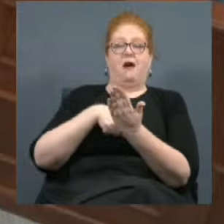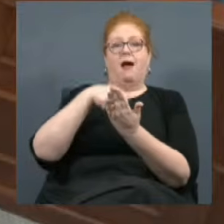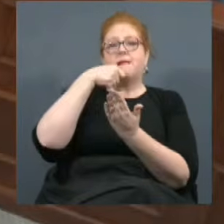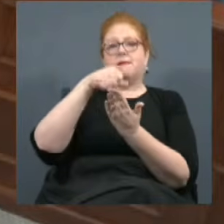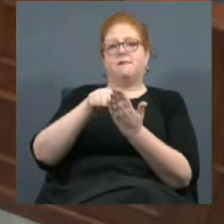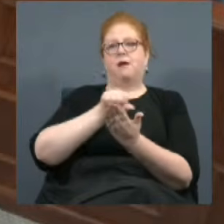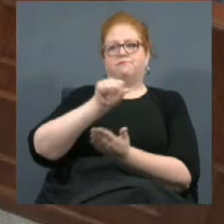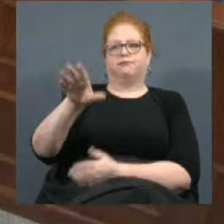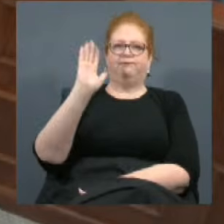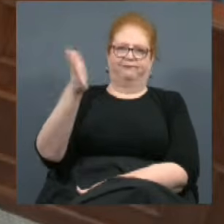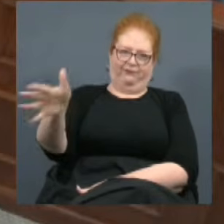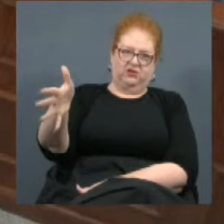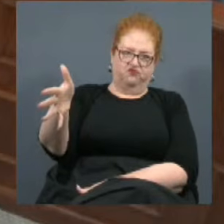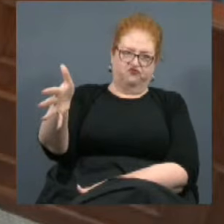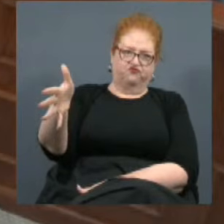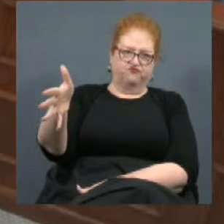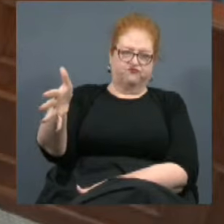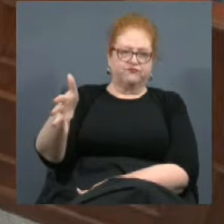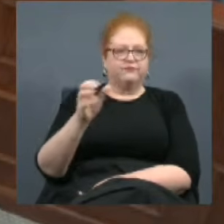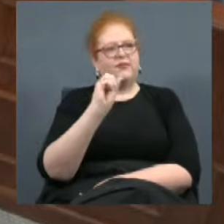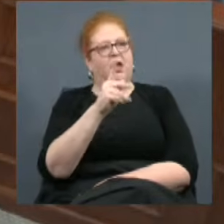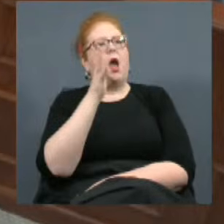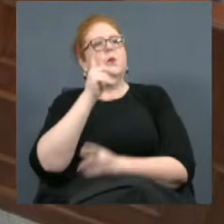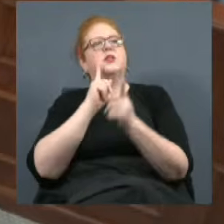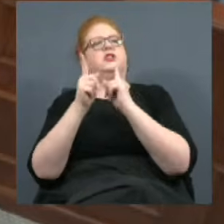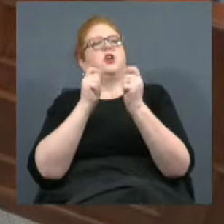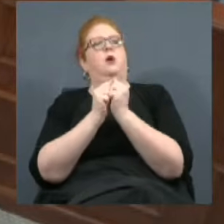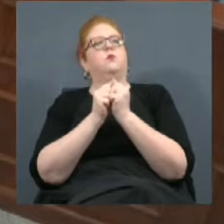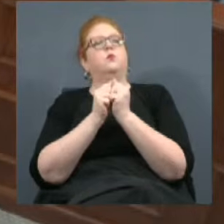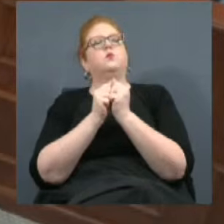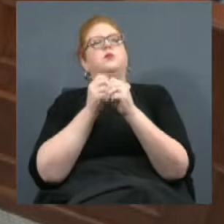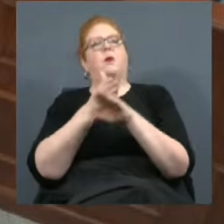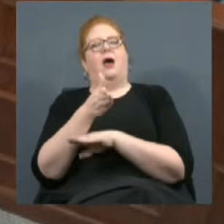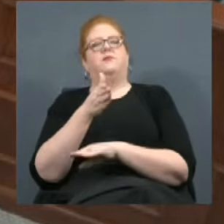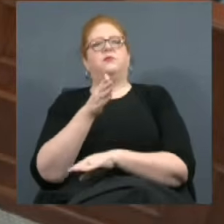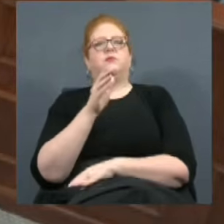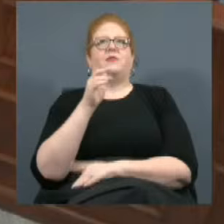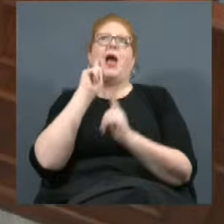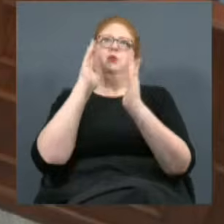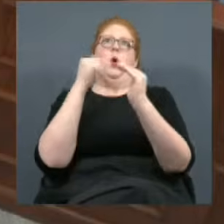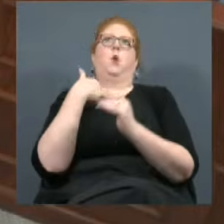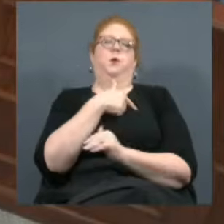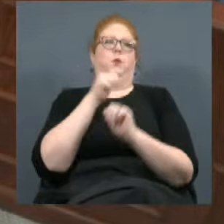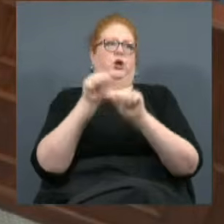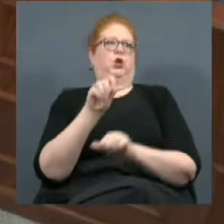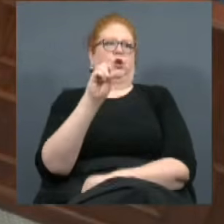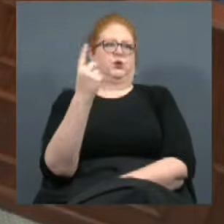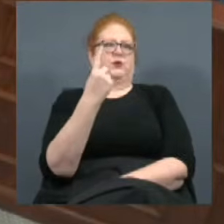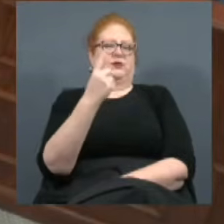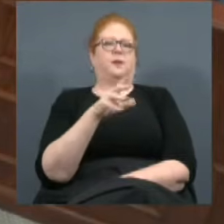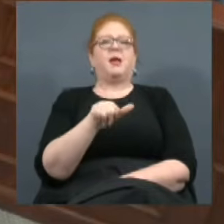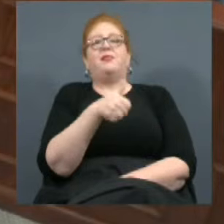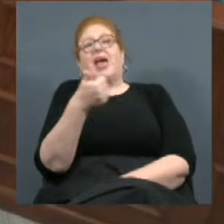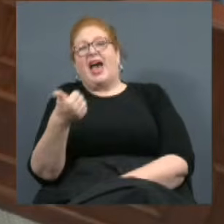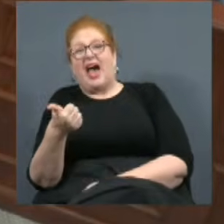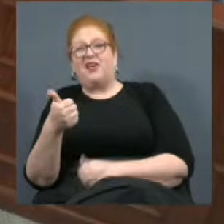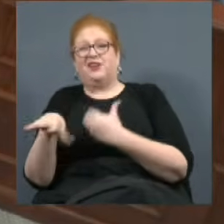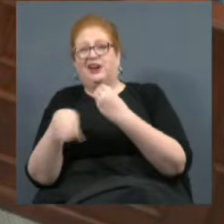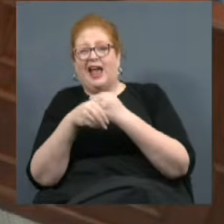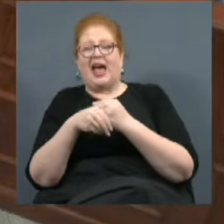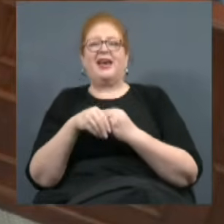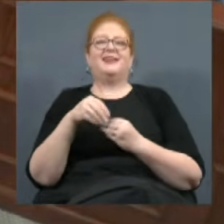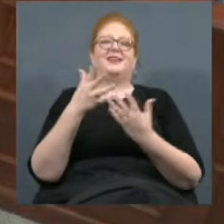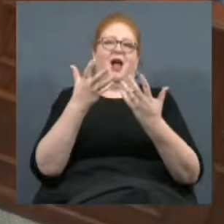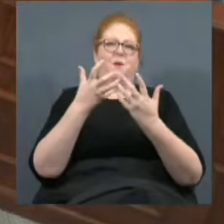say, cut it out. All right, we'll talk after. Thank you. I was hopeful that we might be able to do something. The other thing is just a little feel-good